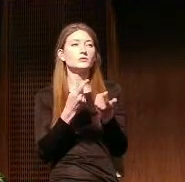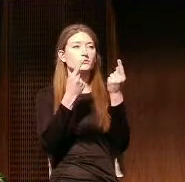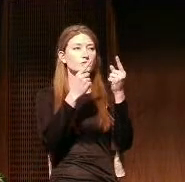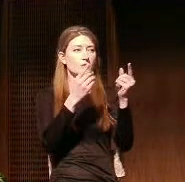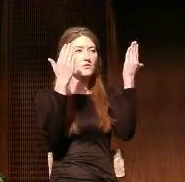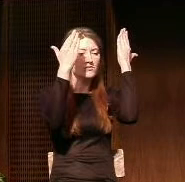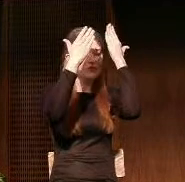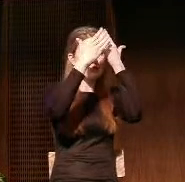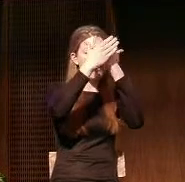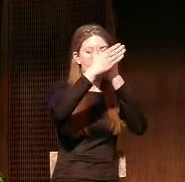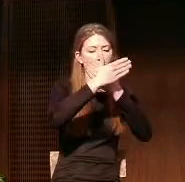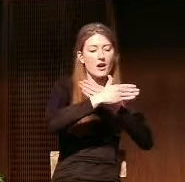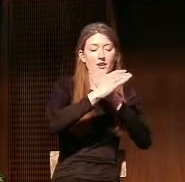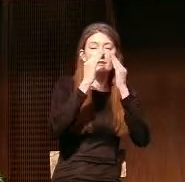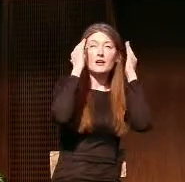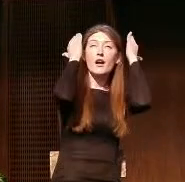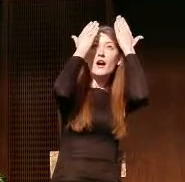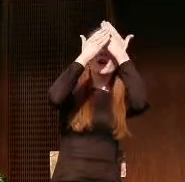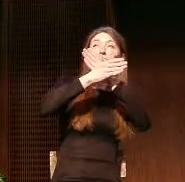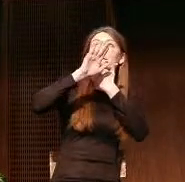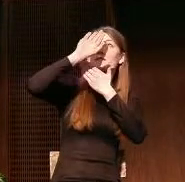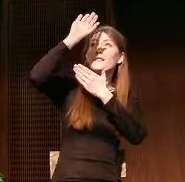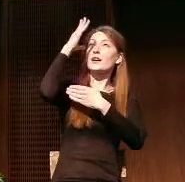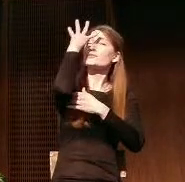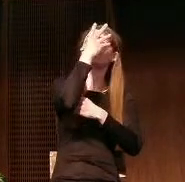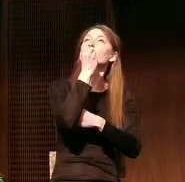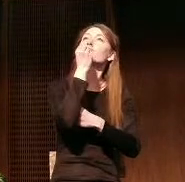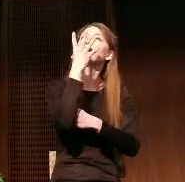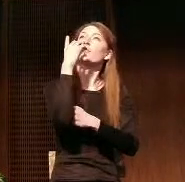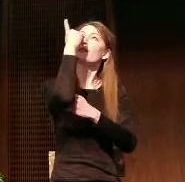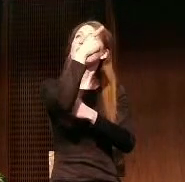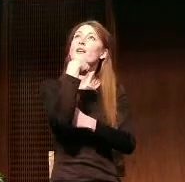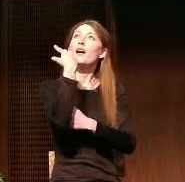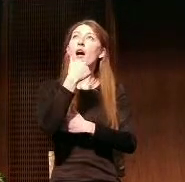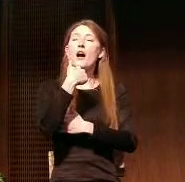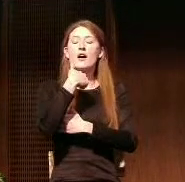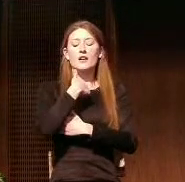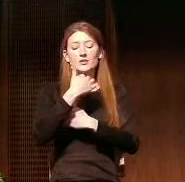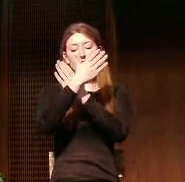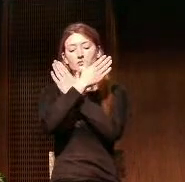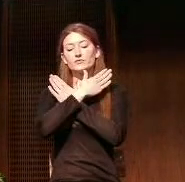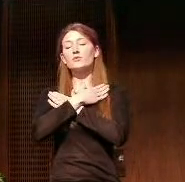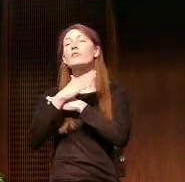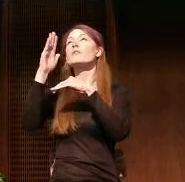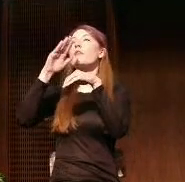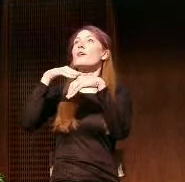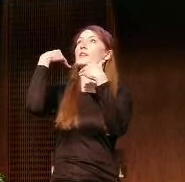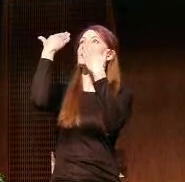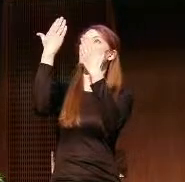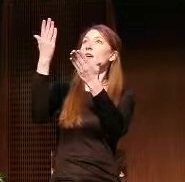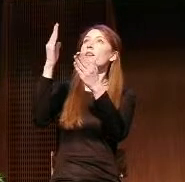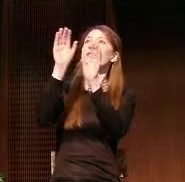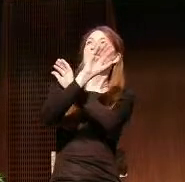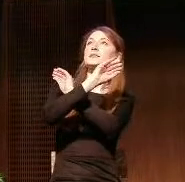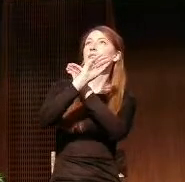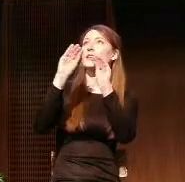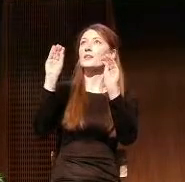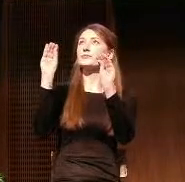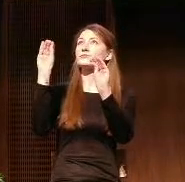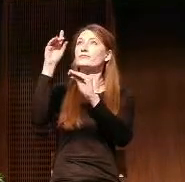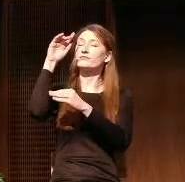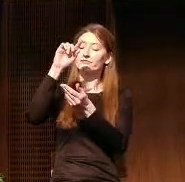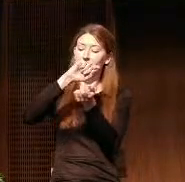darkness veils his lovely face, I rest on his unchanging grace. In